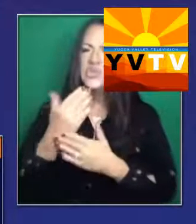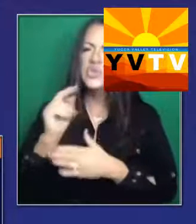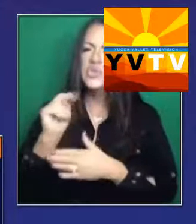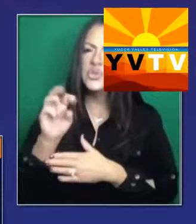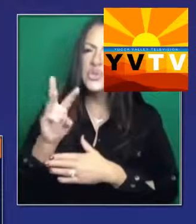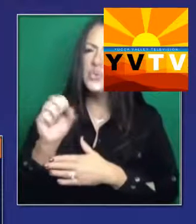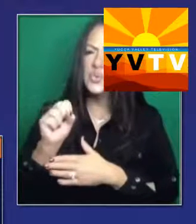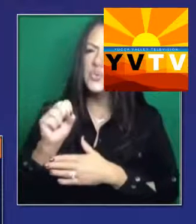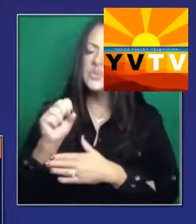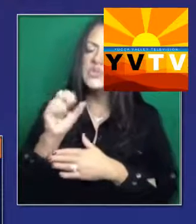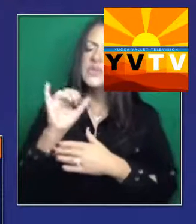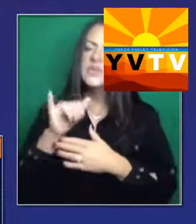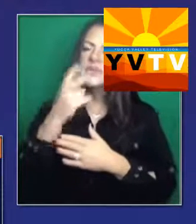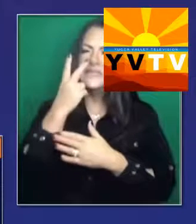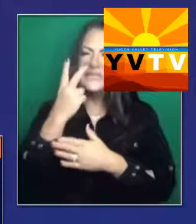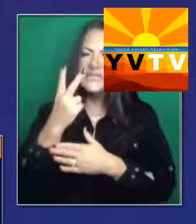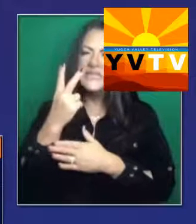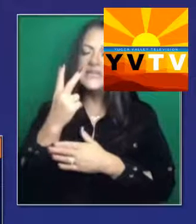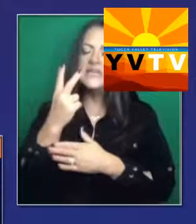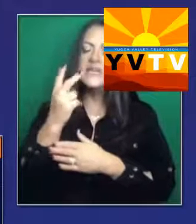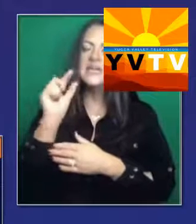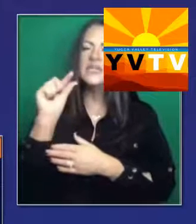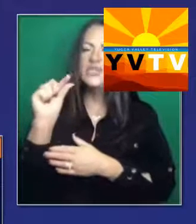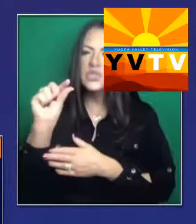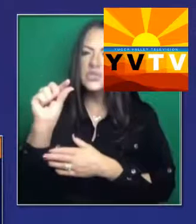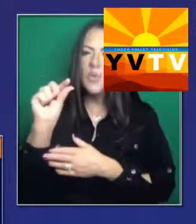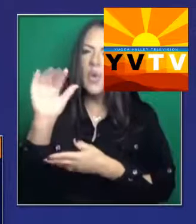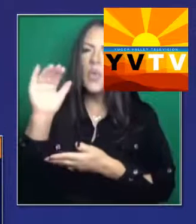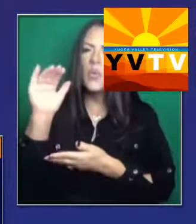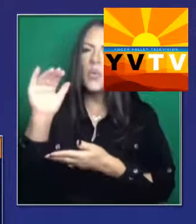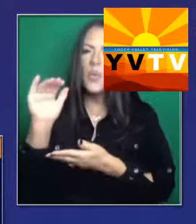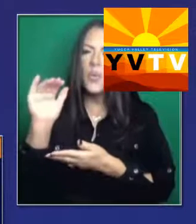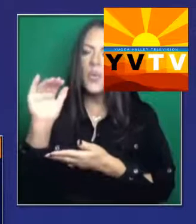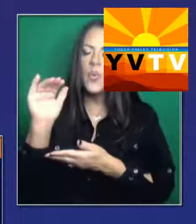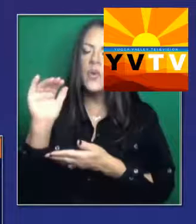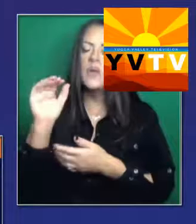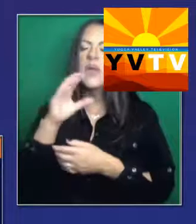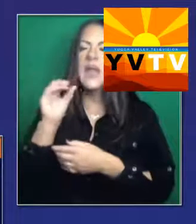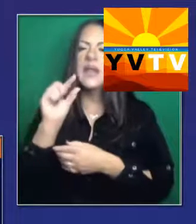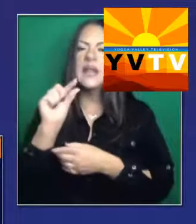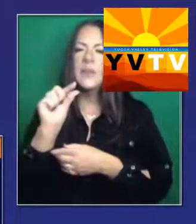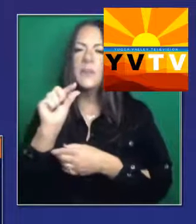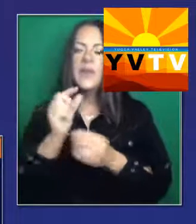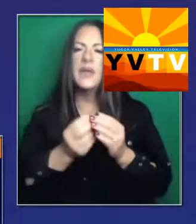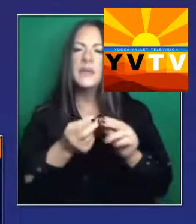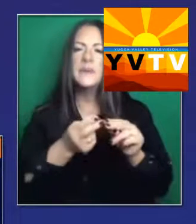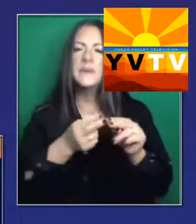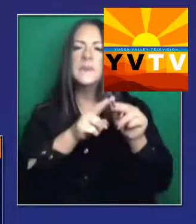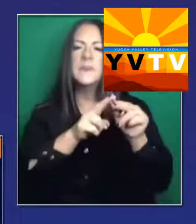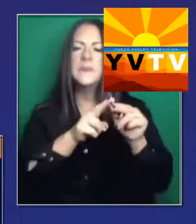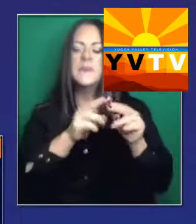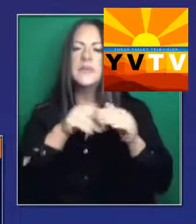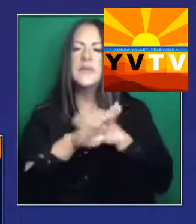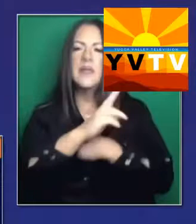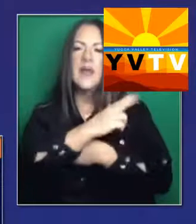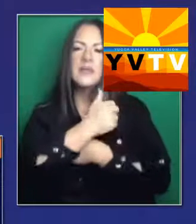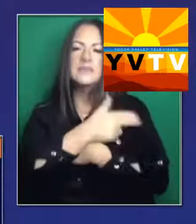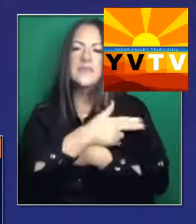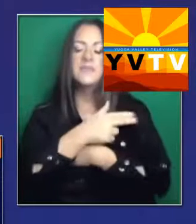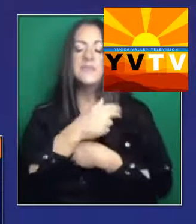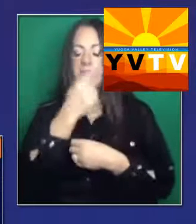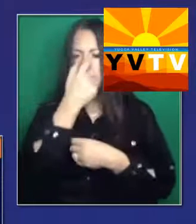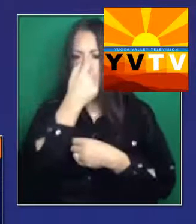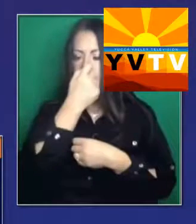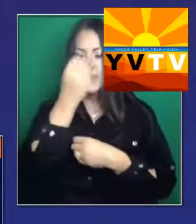modest reduction in the growth rate in hospitalizations. But I just remind you what you don't see on this slide and the